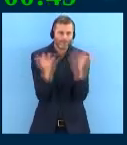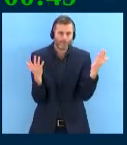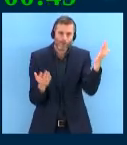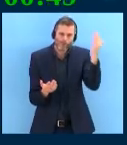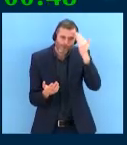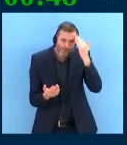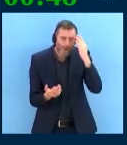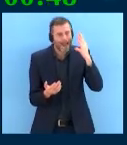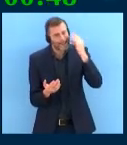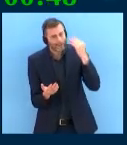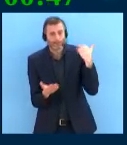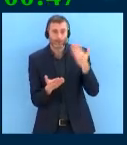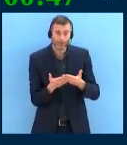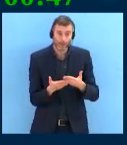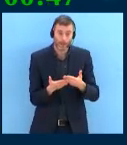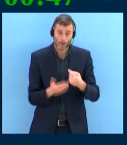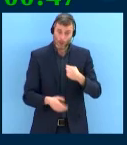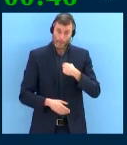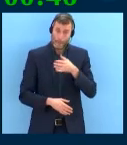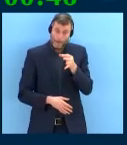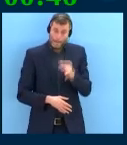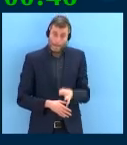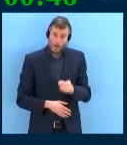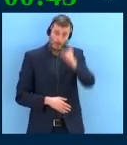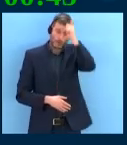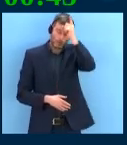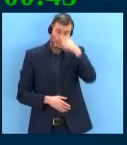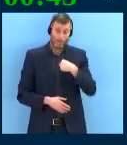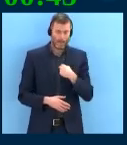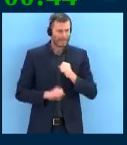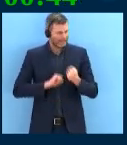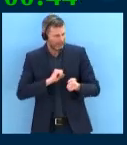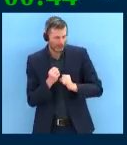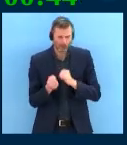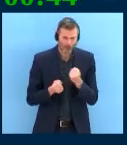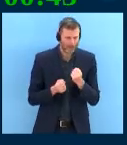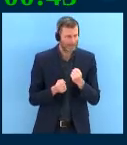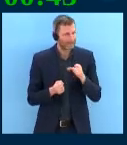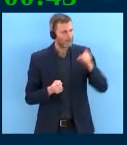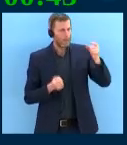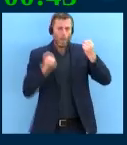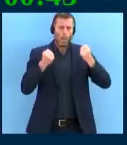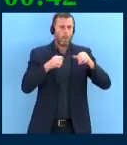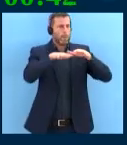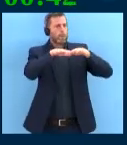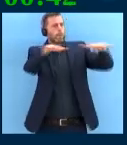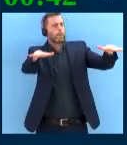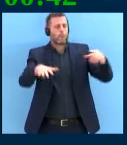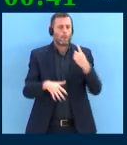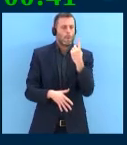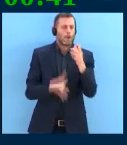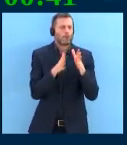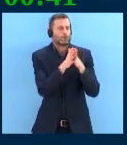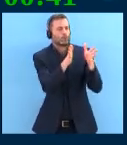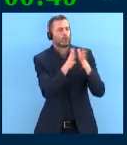the only ones that are affected by being the subjects of the single story. It resonates globally, whether it's Mexicans in